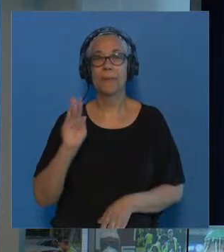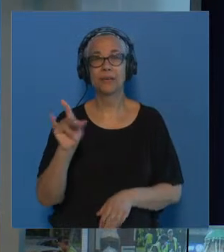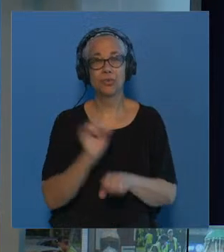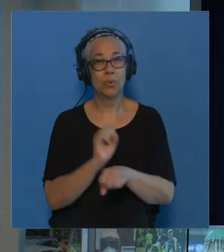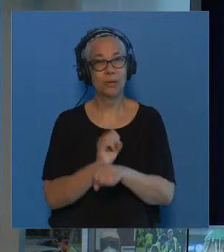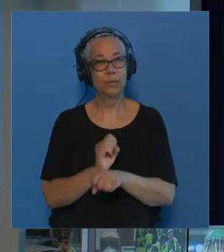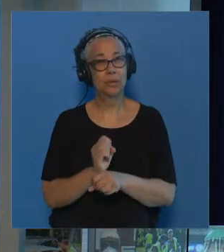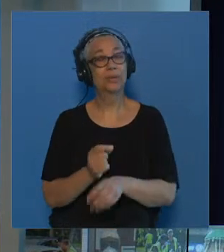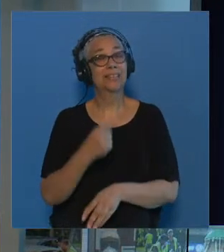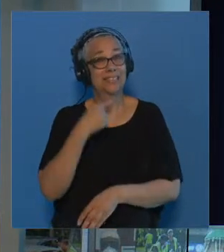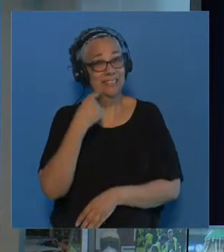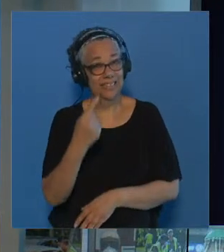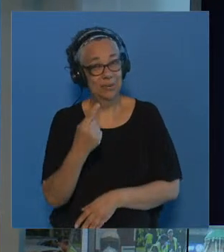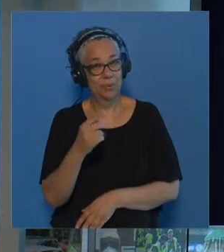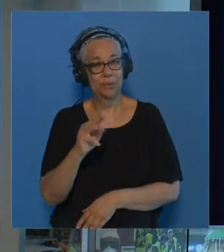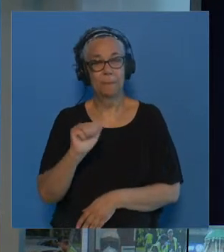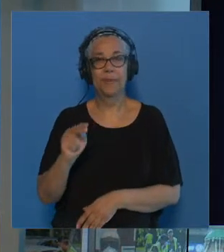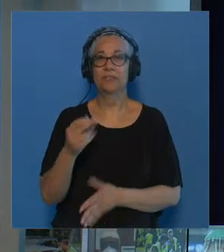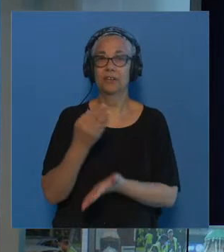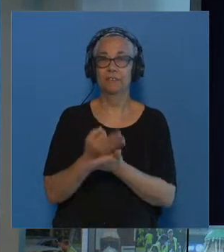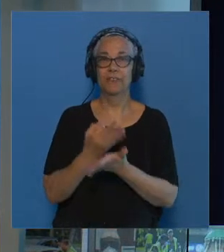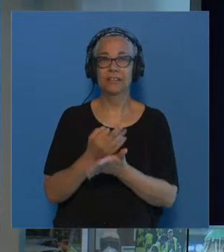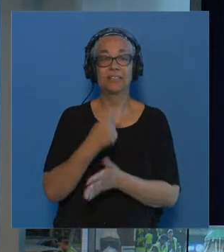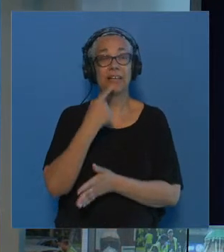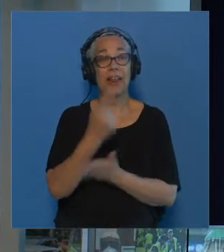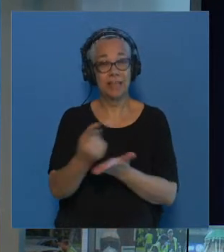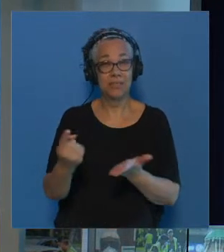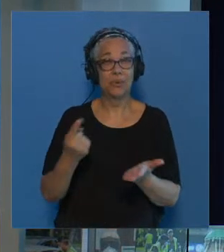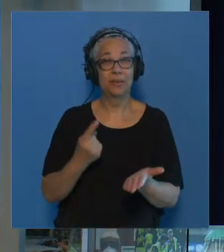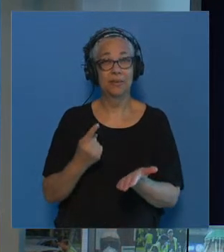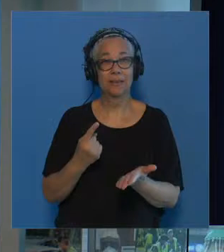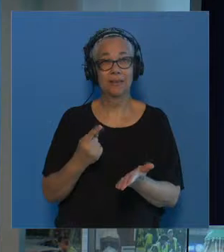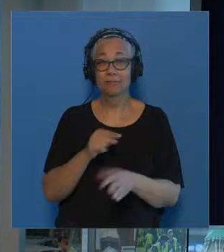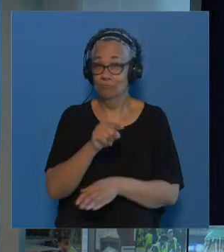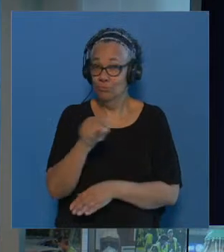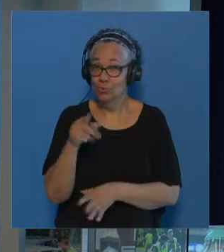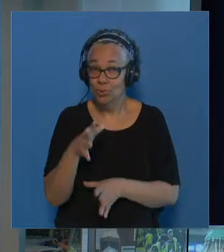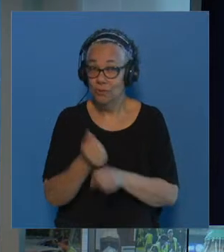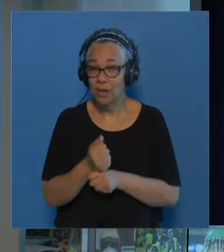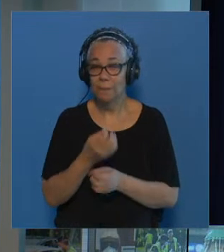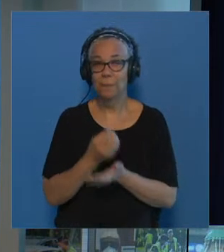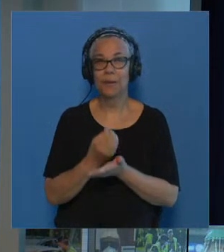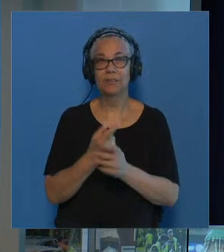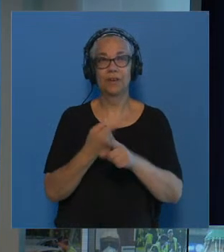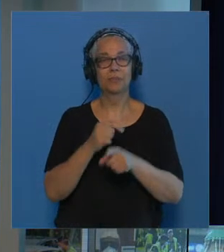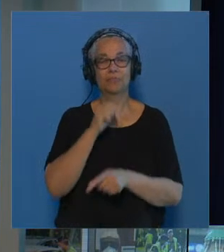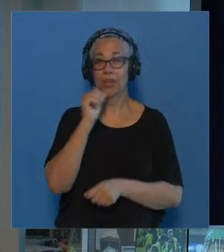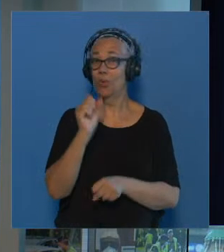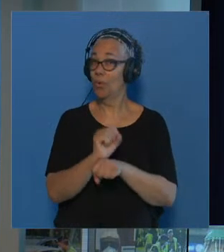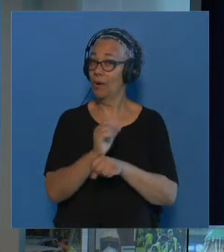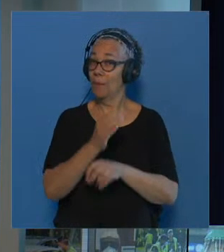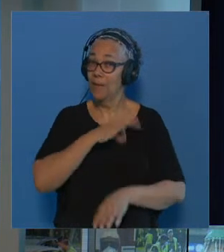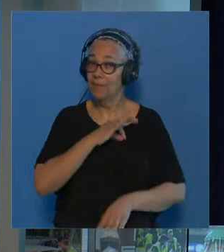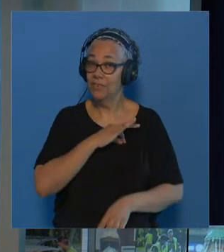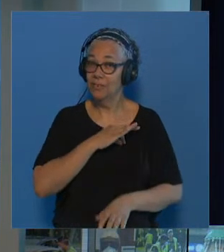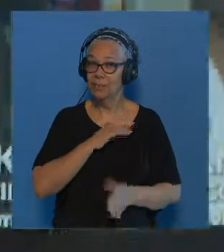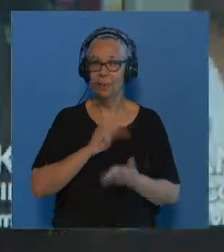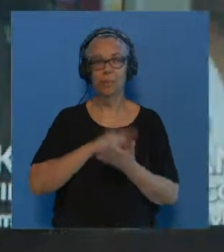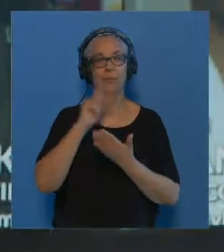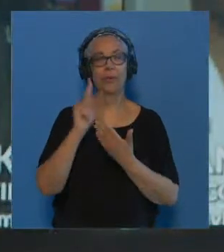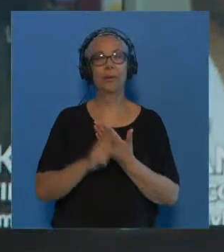to reiterate what the Minister of Finance stated last week. If you have received money through the Unemployment Benefits